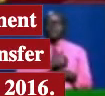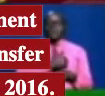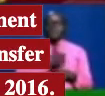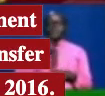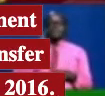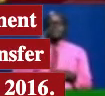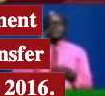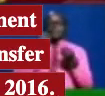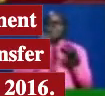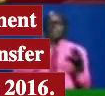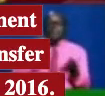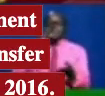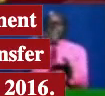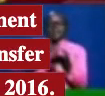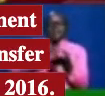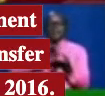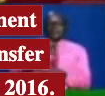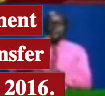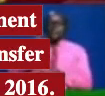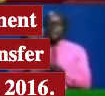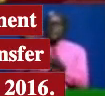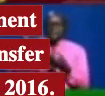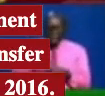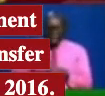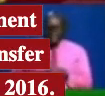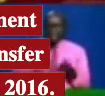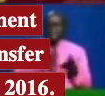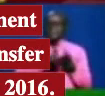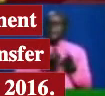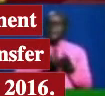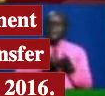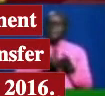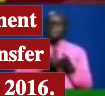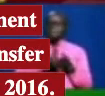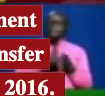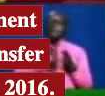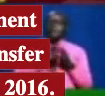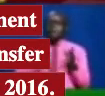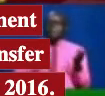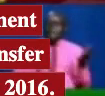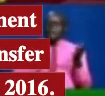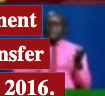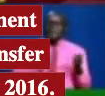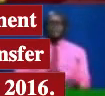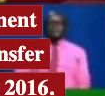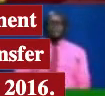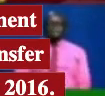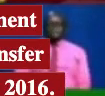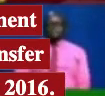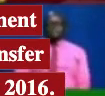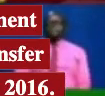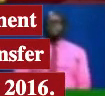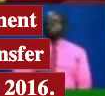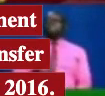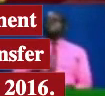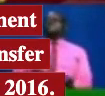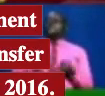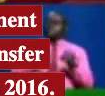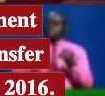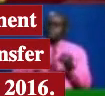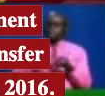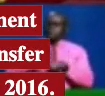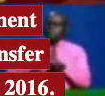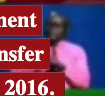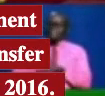cases, those who have received this money actually even opening businesses and keeping them busy. And